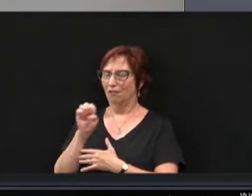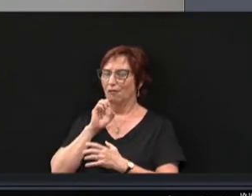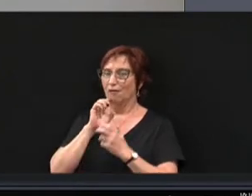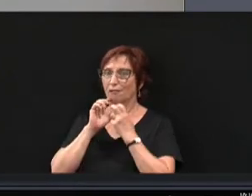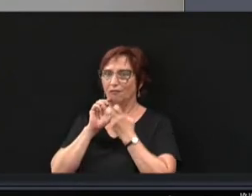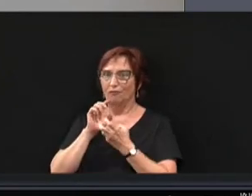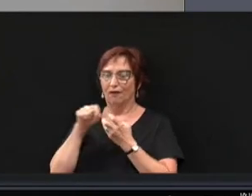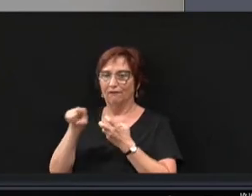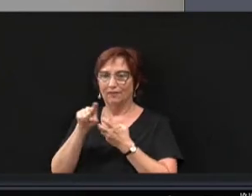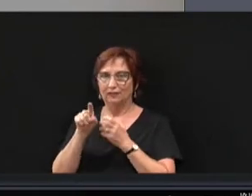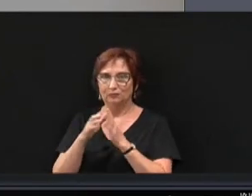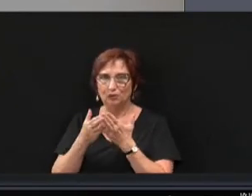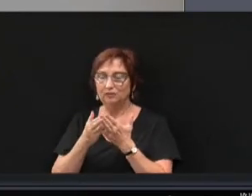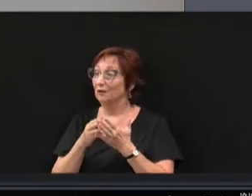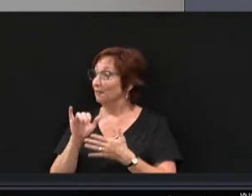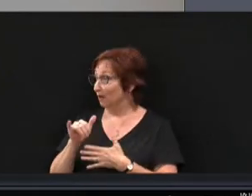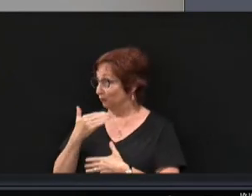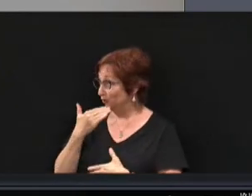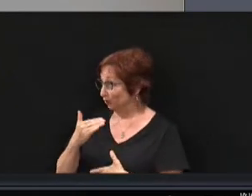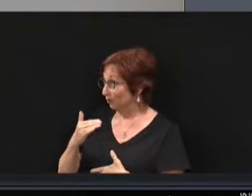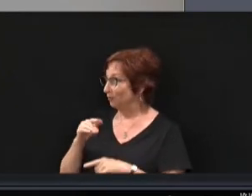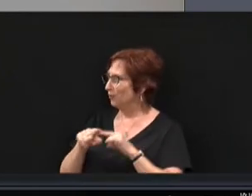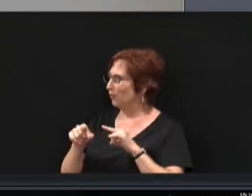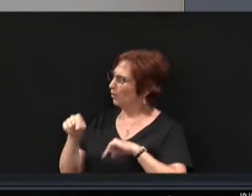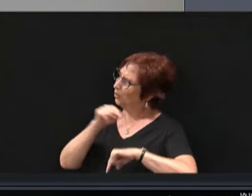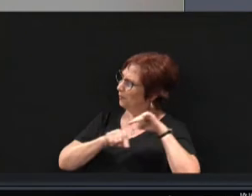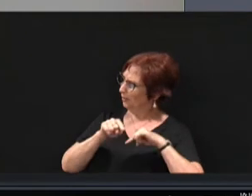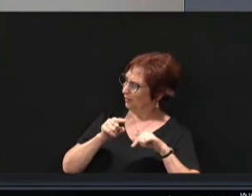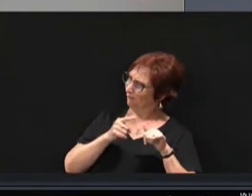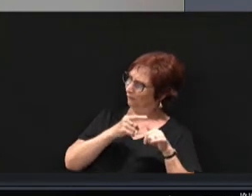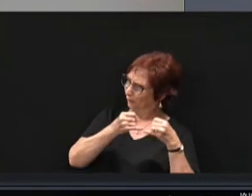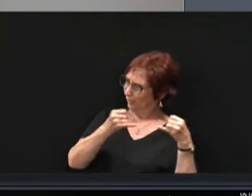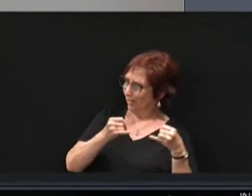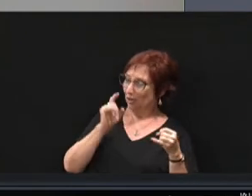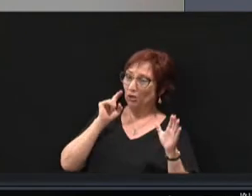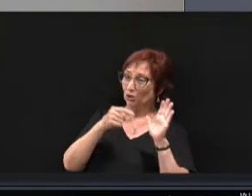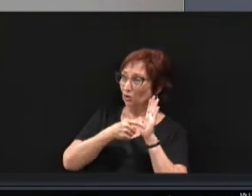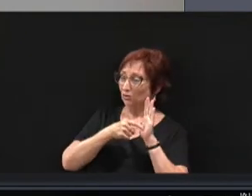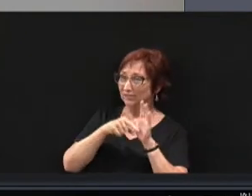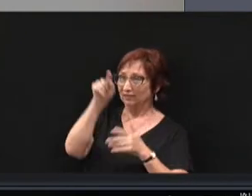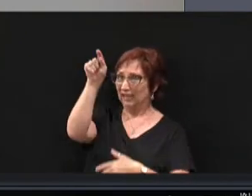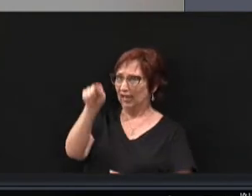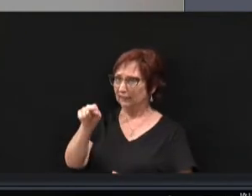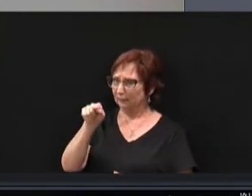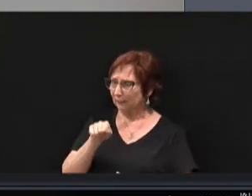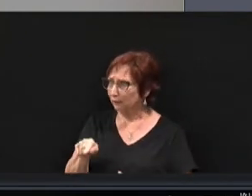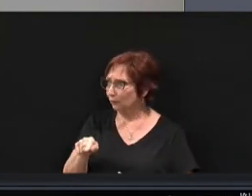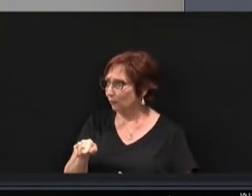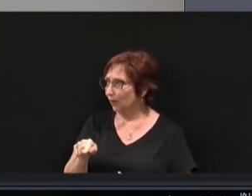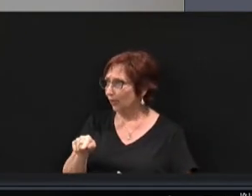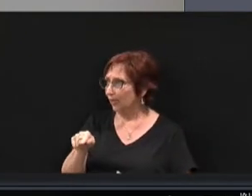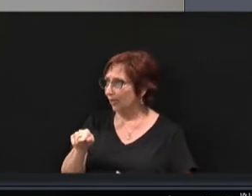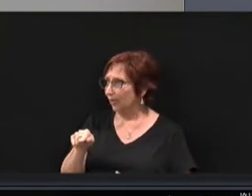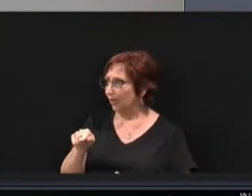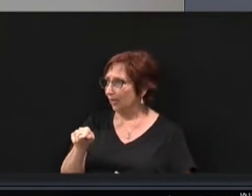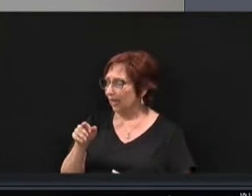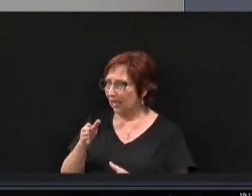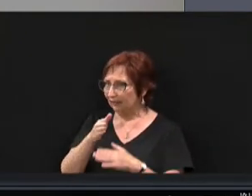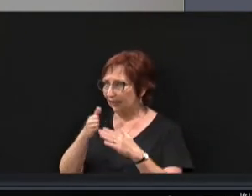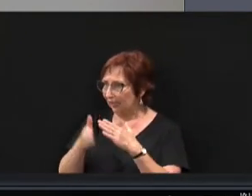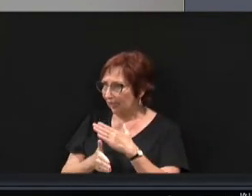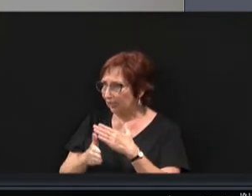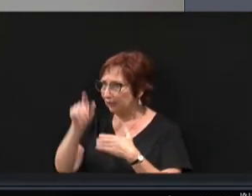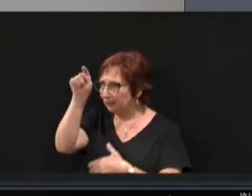All right, that was pretty good, Kristen. But will you go back to that first line? Notice there's an explanation point at the end. So I need you to get that explanation